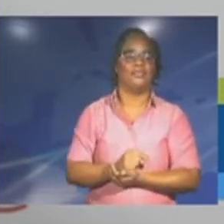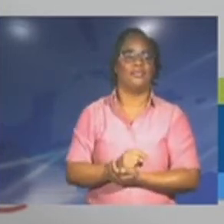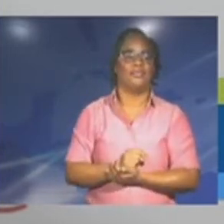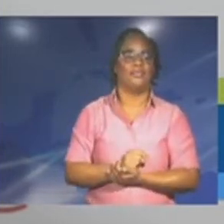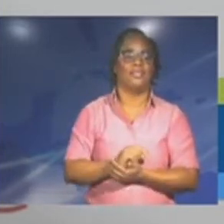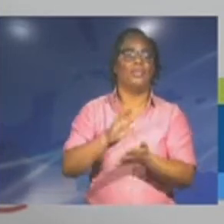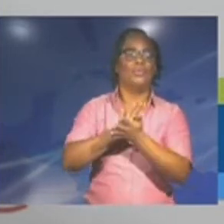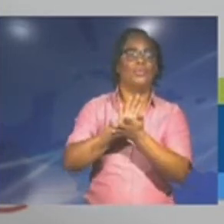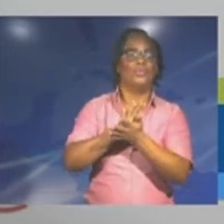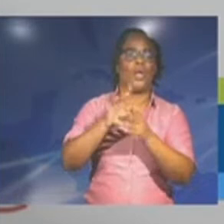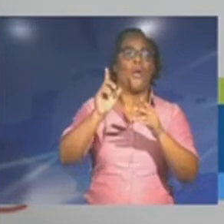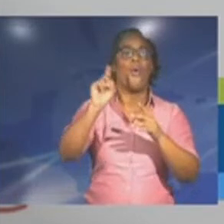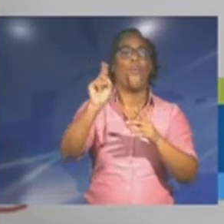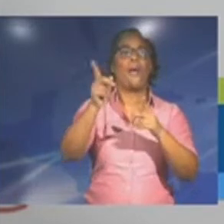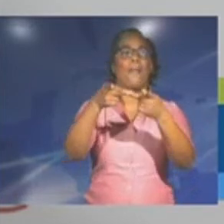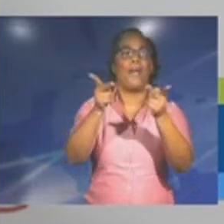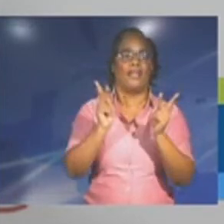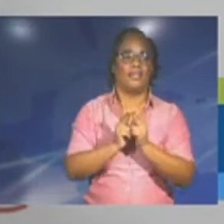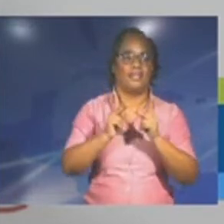tested, 17.